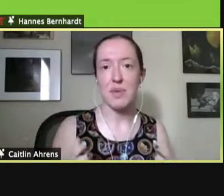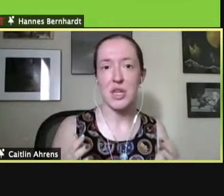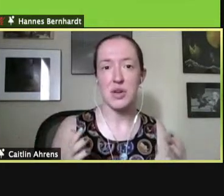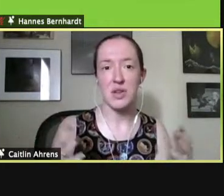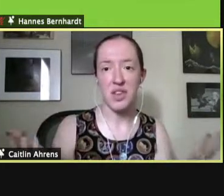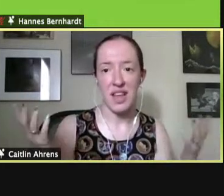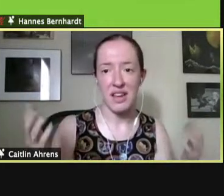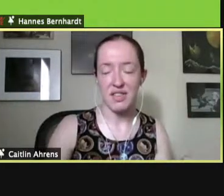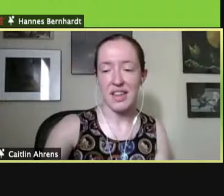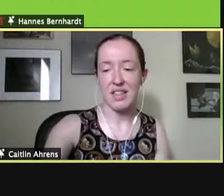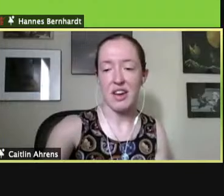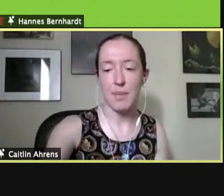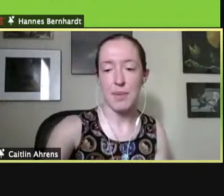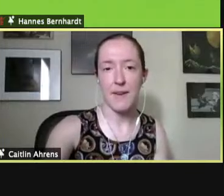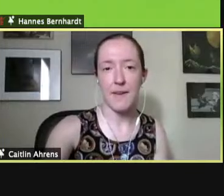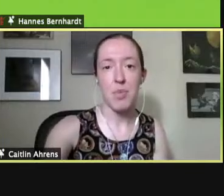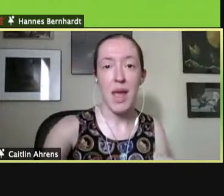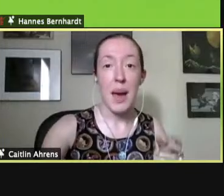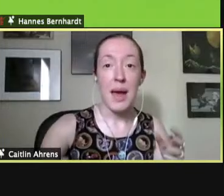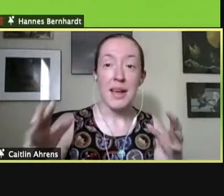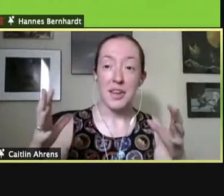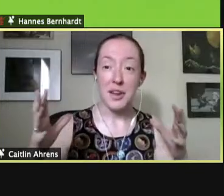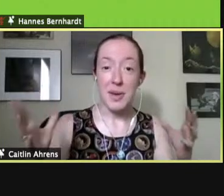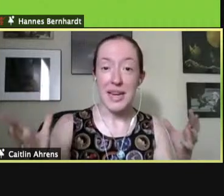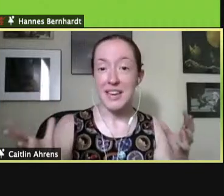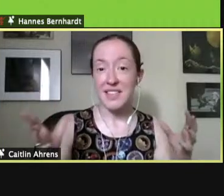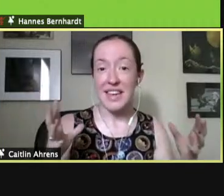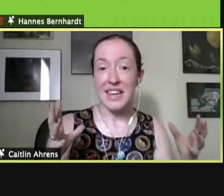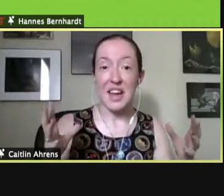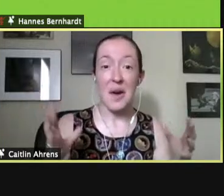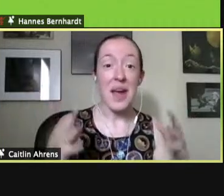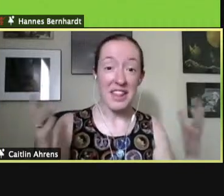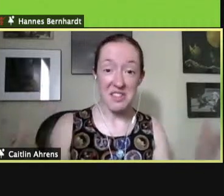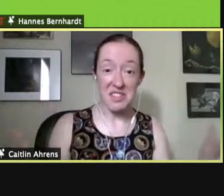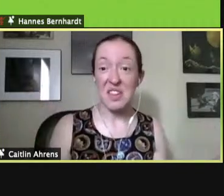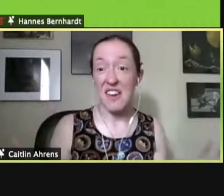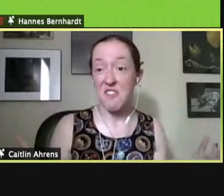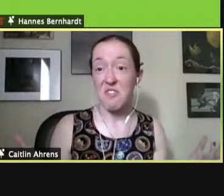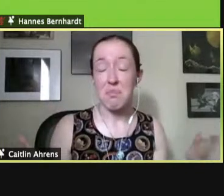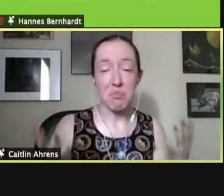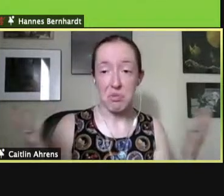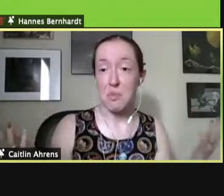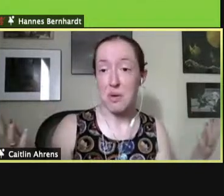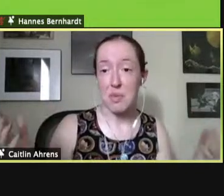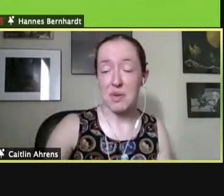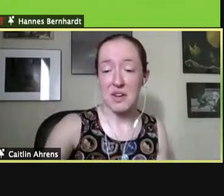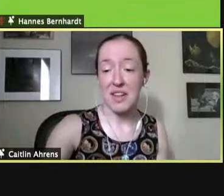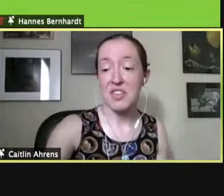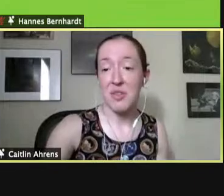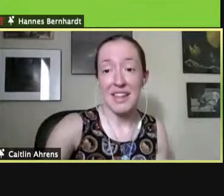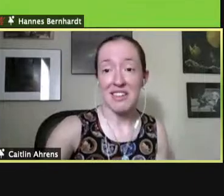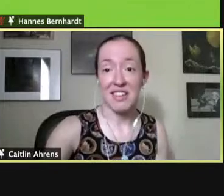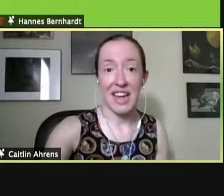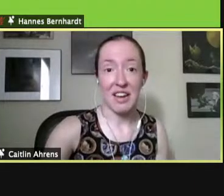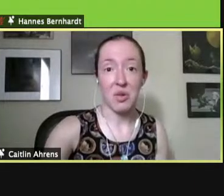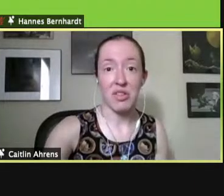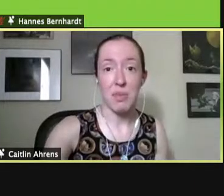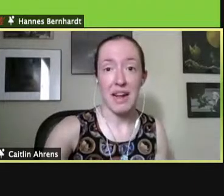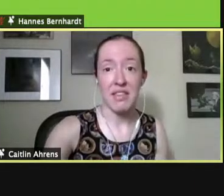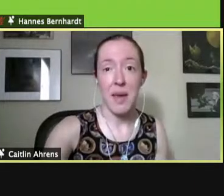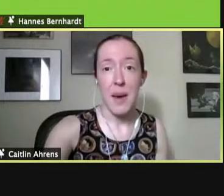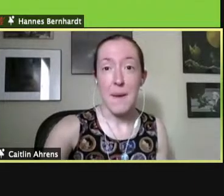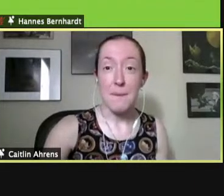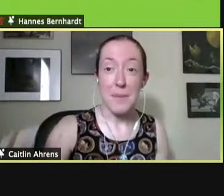bolometric temperatures that you see at the top here. So you might just see like, okay, there's a lot of blue and purple here. That's great. There's a lot of